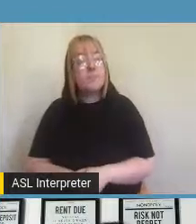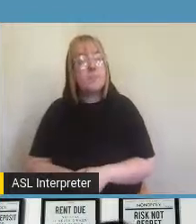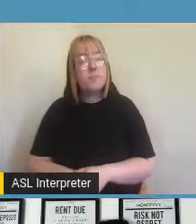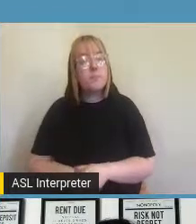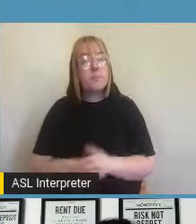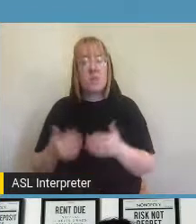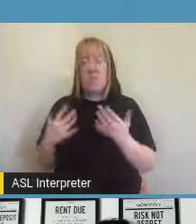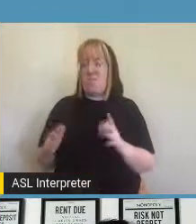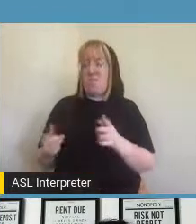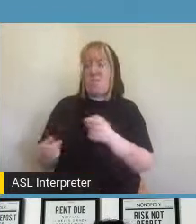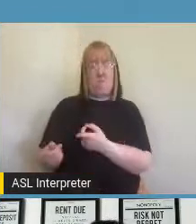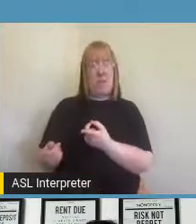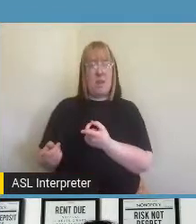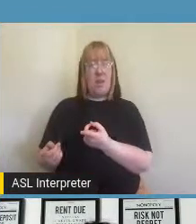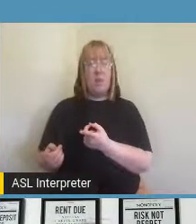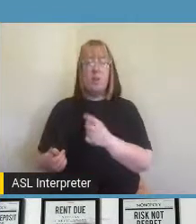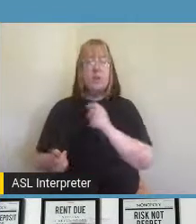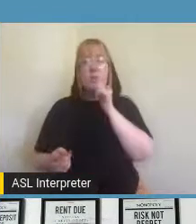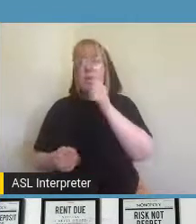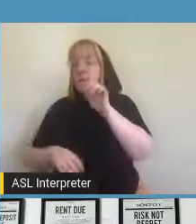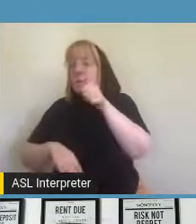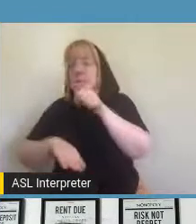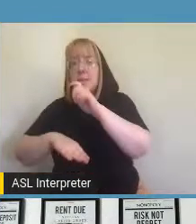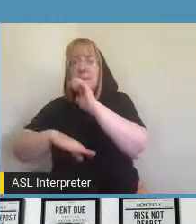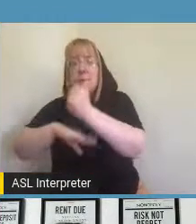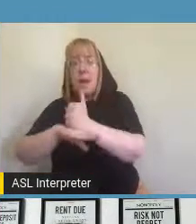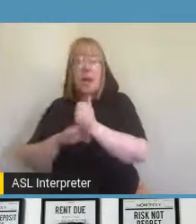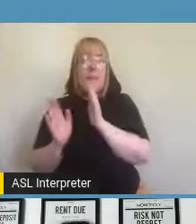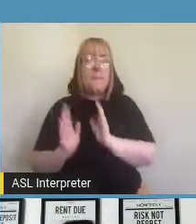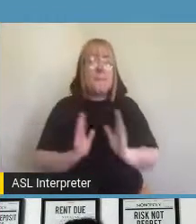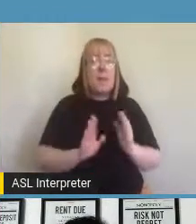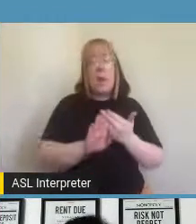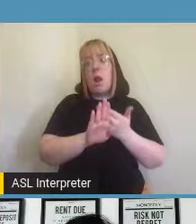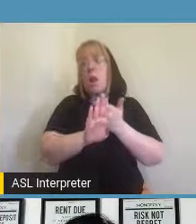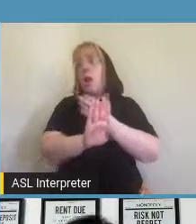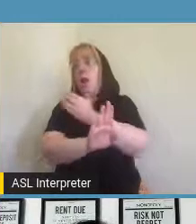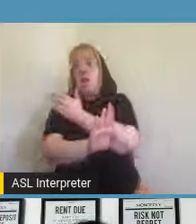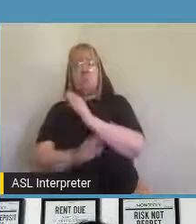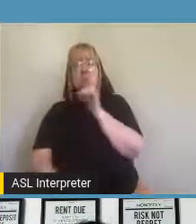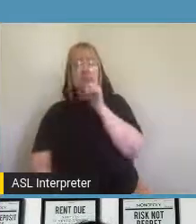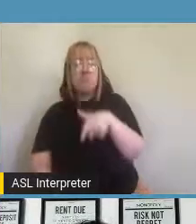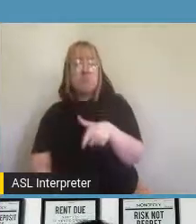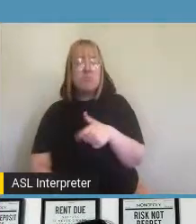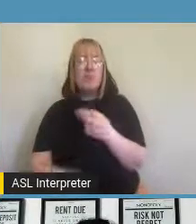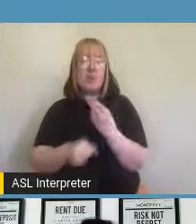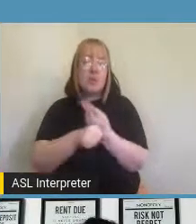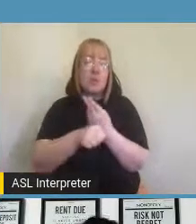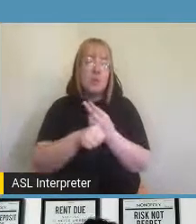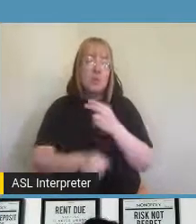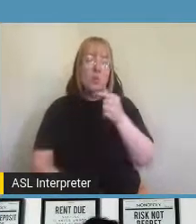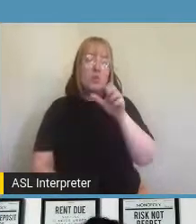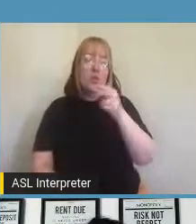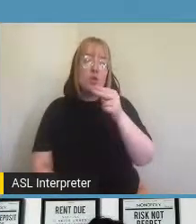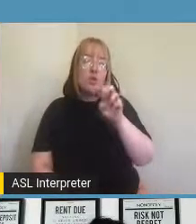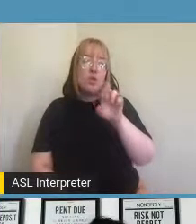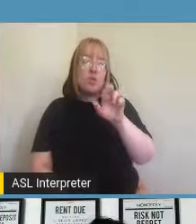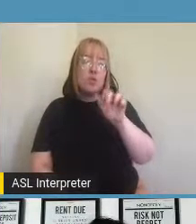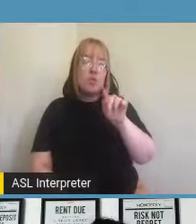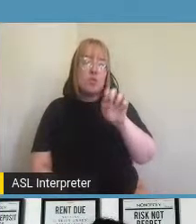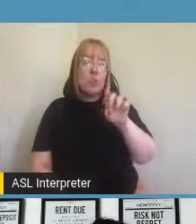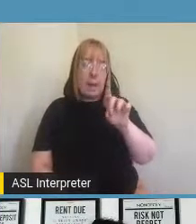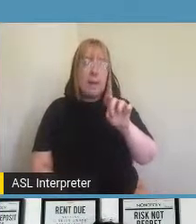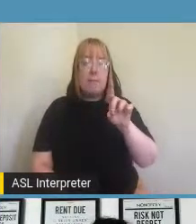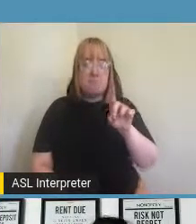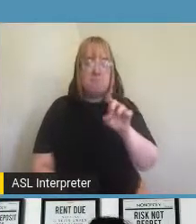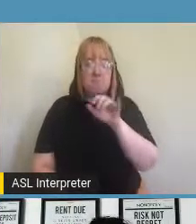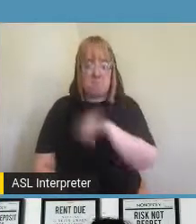a smartphone, for example. You can capture things that are a lot more in the moment and user generated. The reason why this